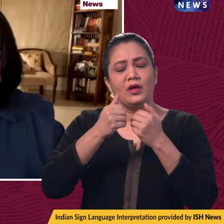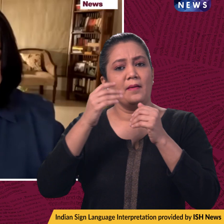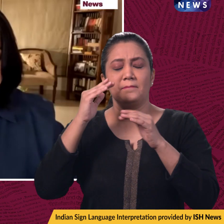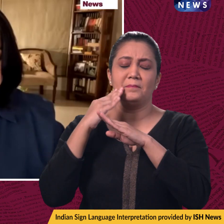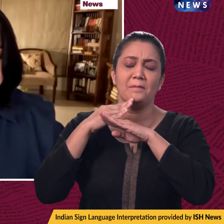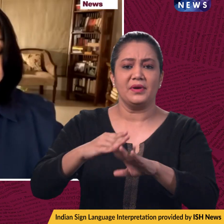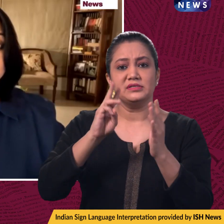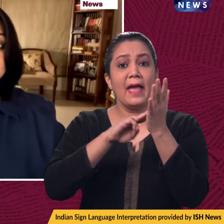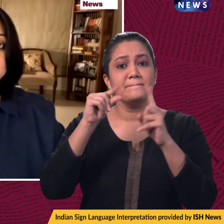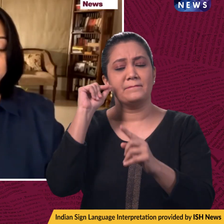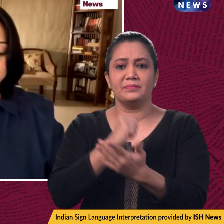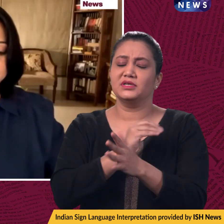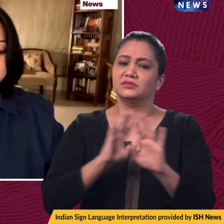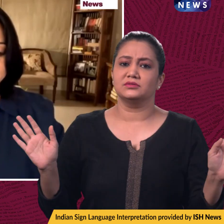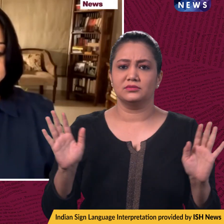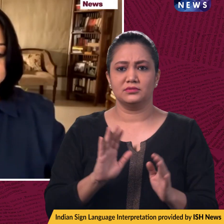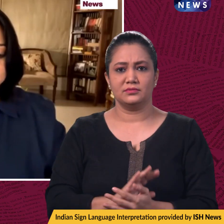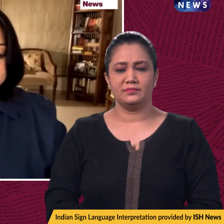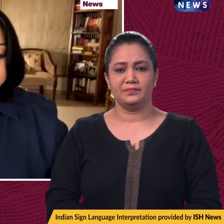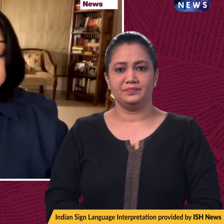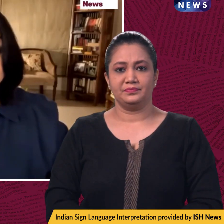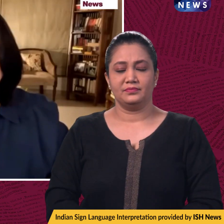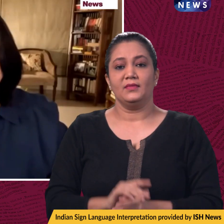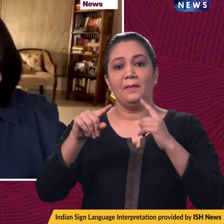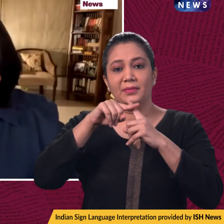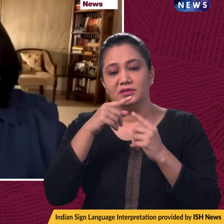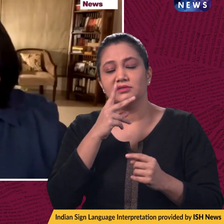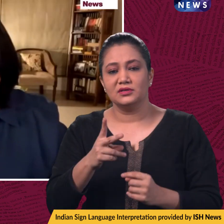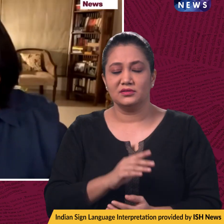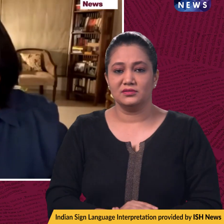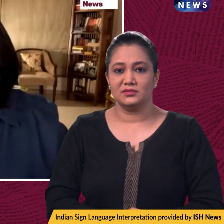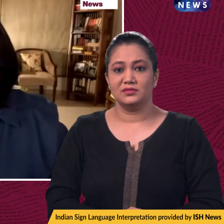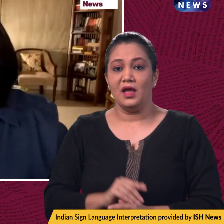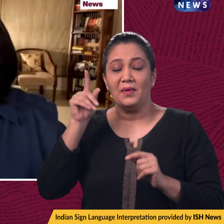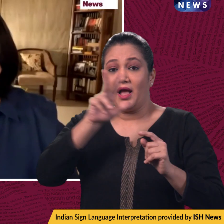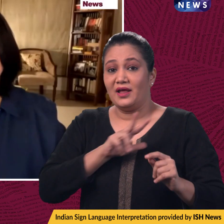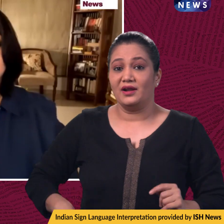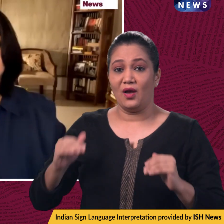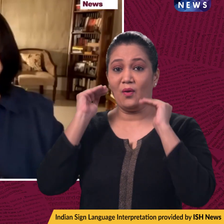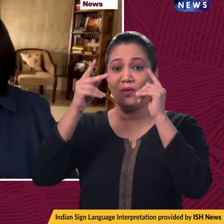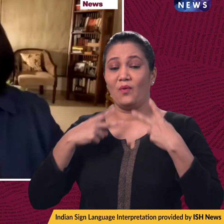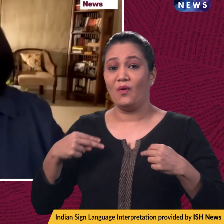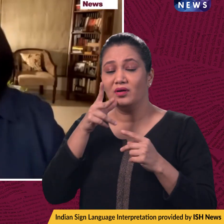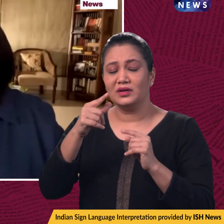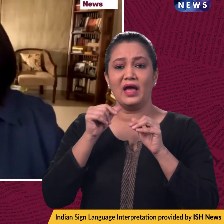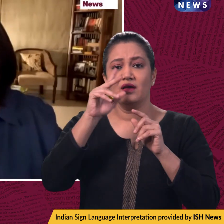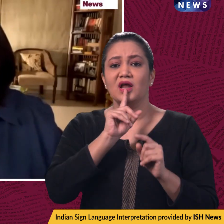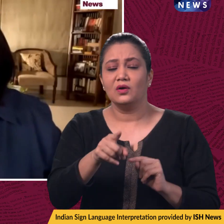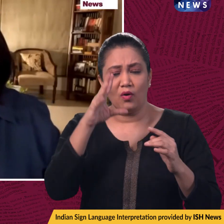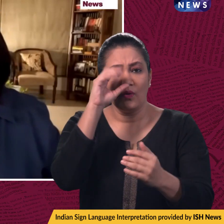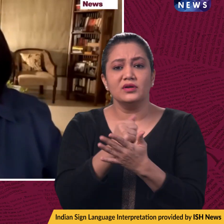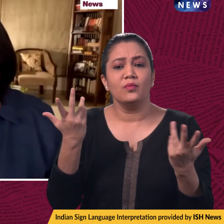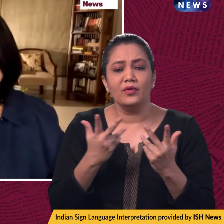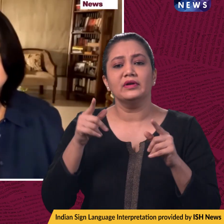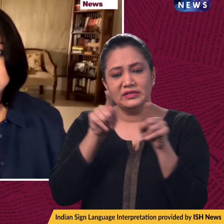It should be banned in Madhya Pradesh entirely. Of course, everything will now hinge on the Karnataka High Court and the judgment in